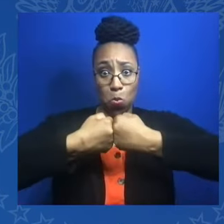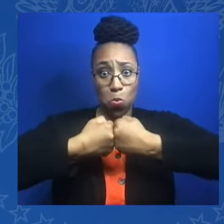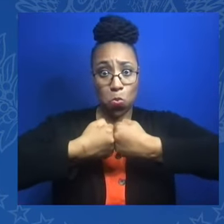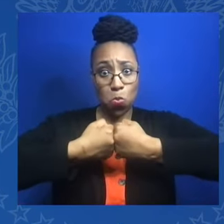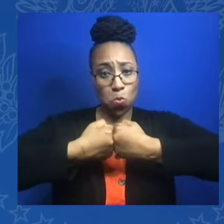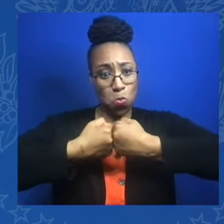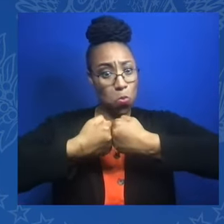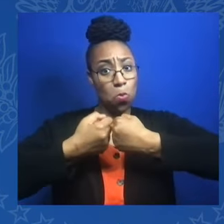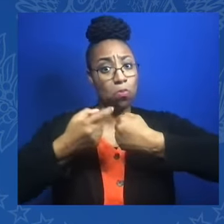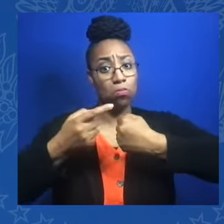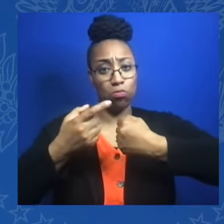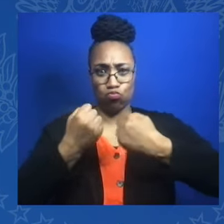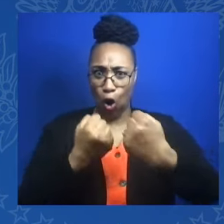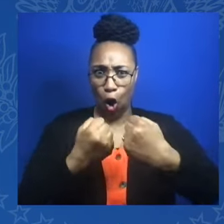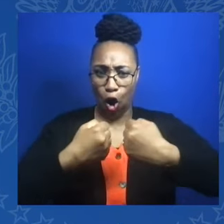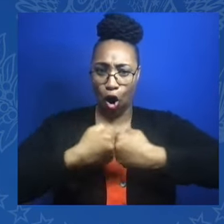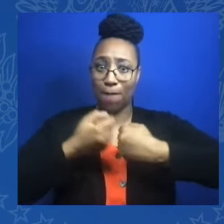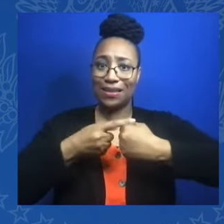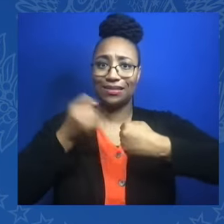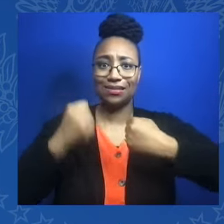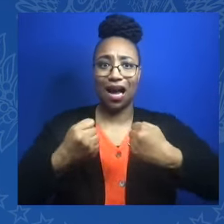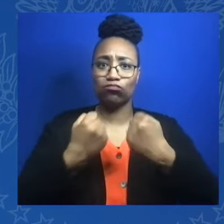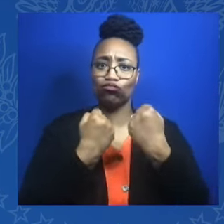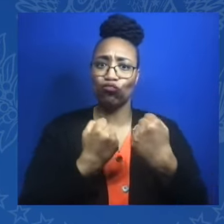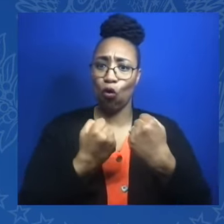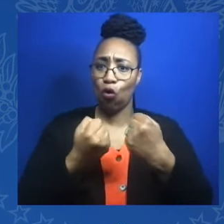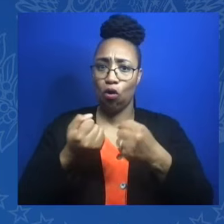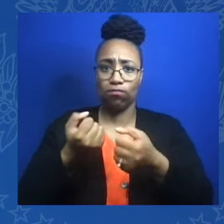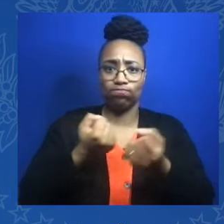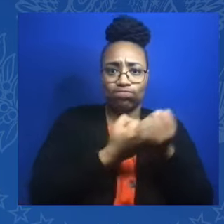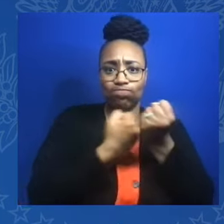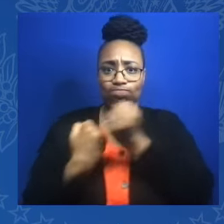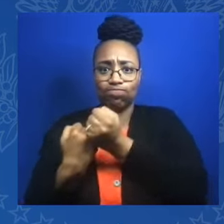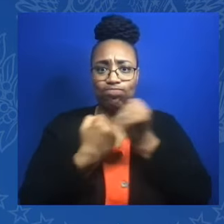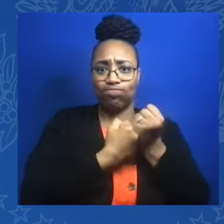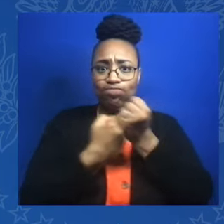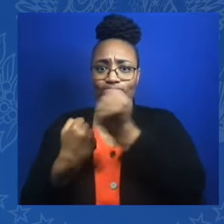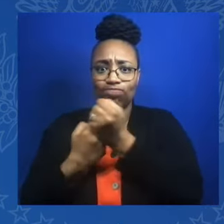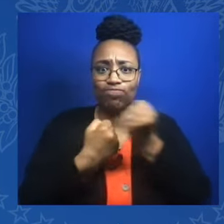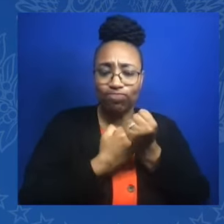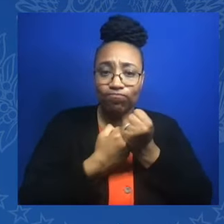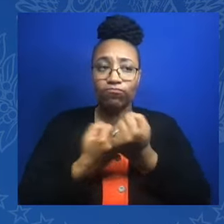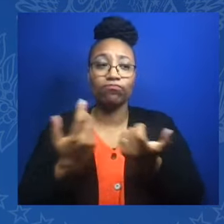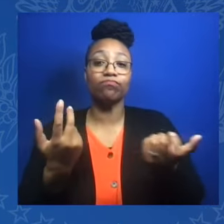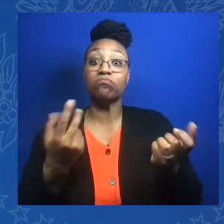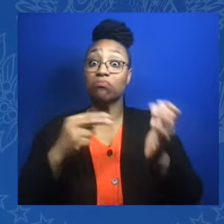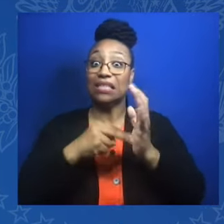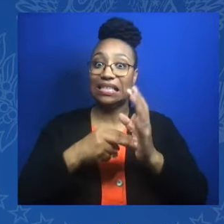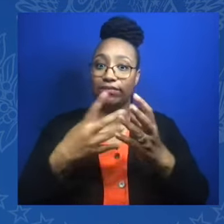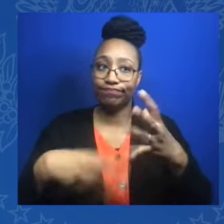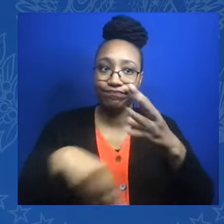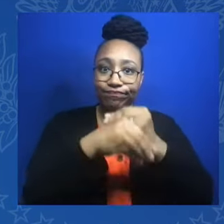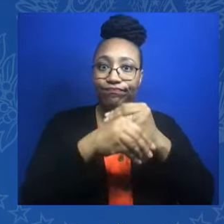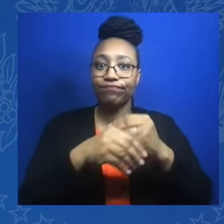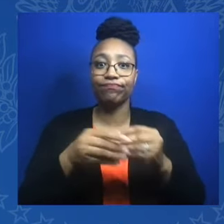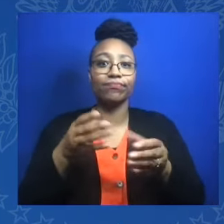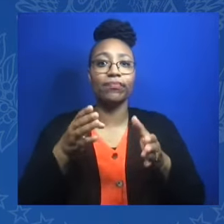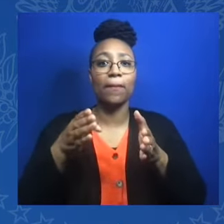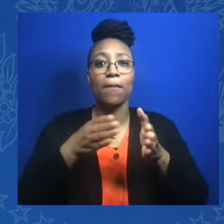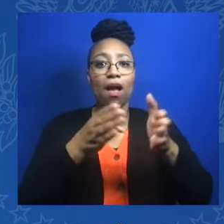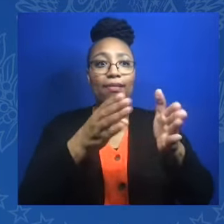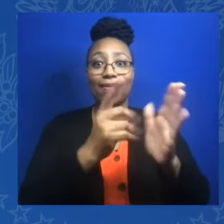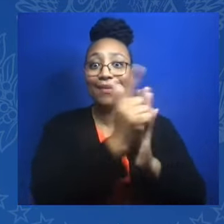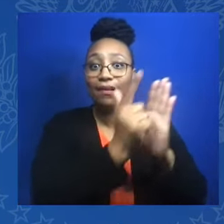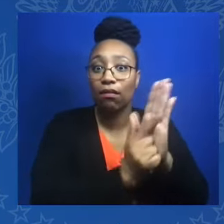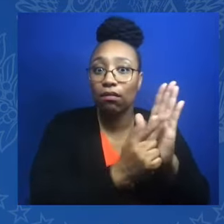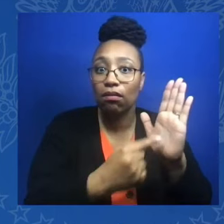migration to seek safety and humanitarian basis, while discouraging unlawful migration that feeds